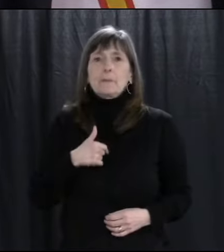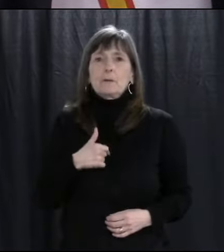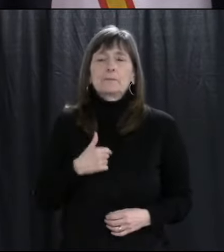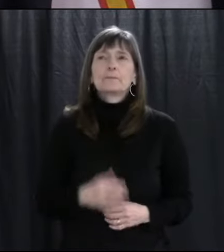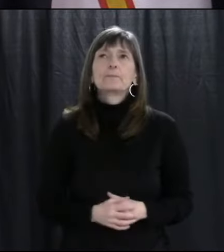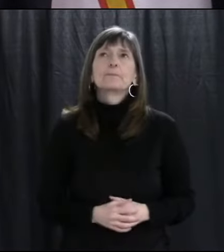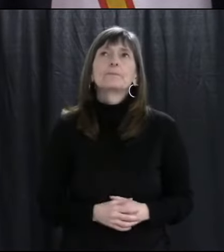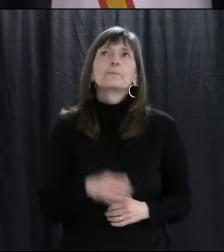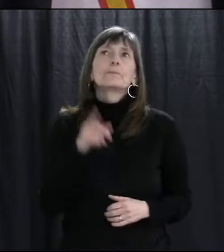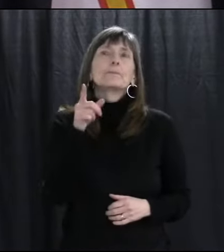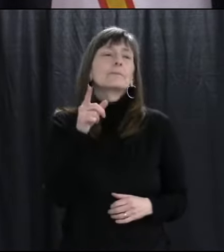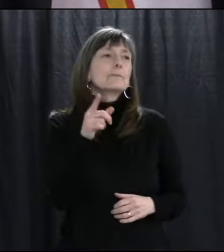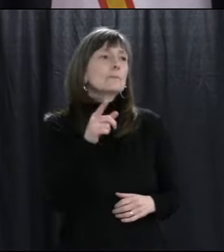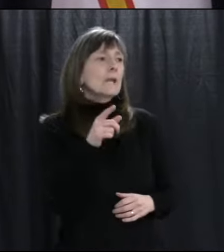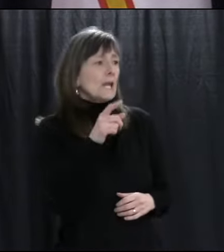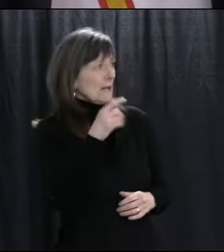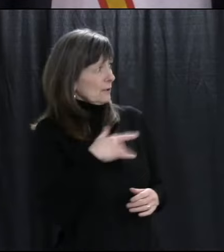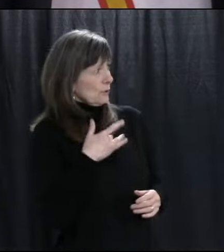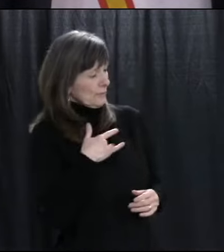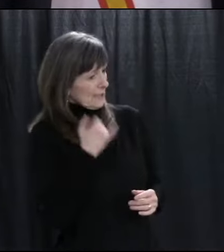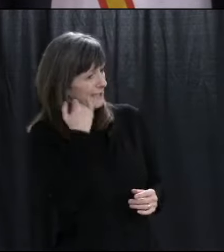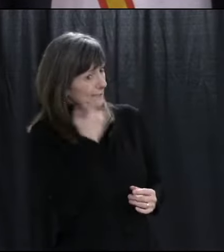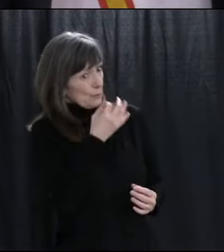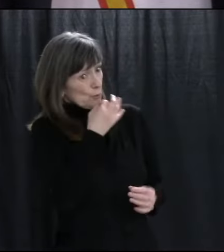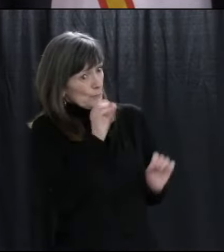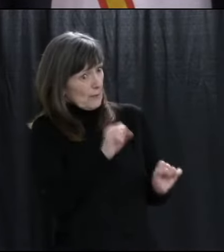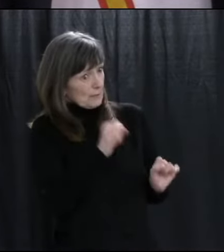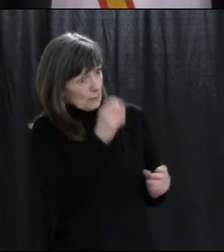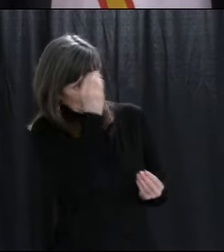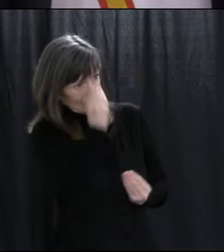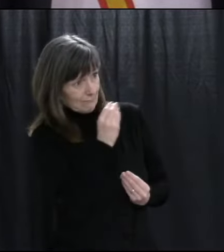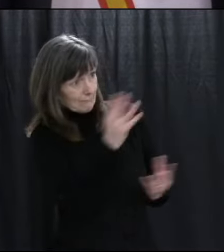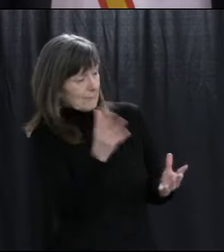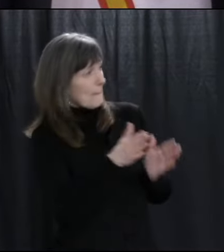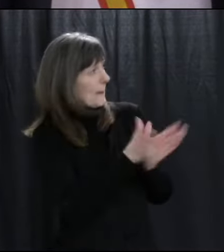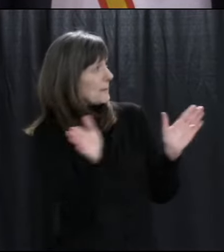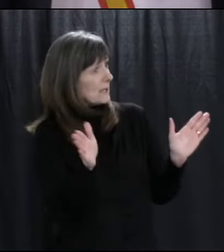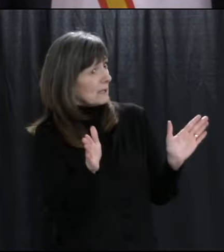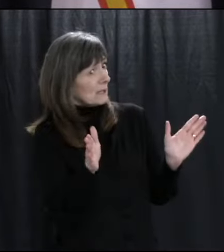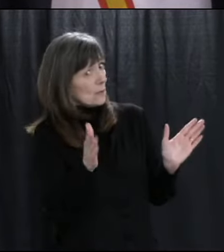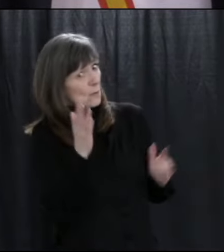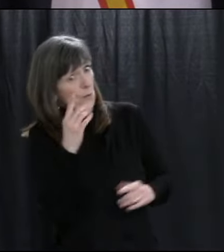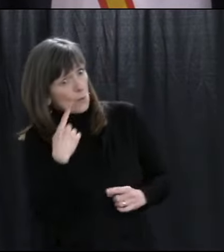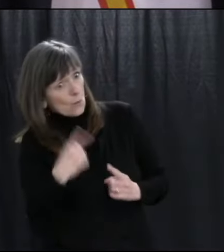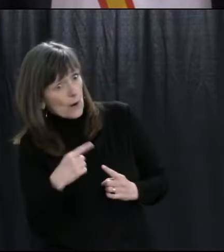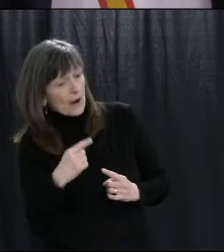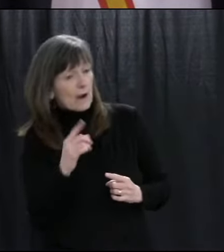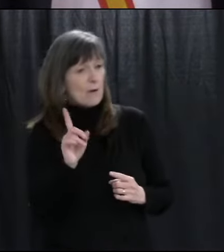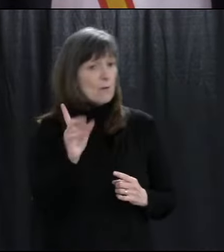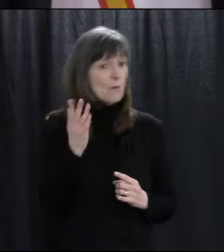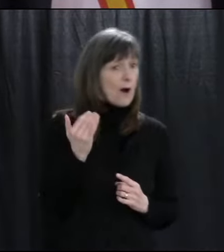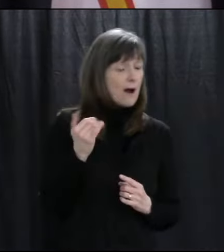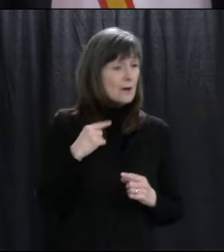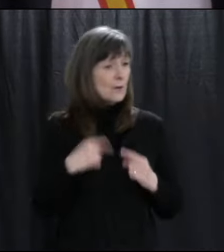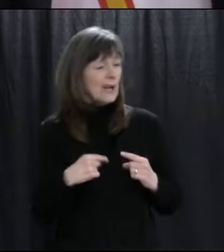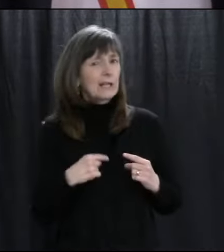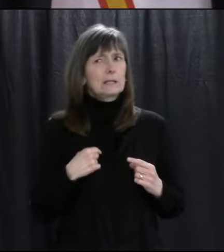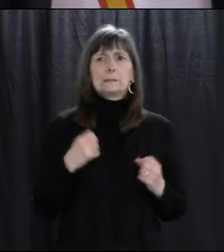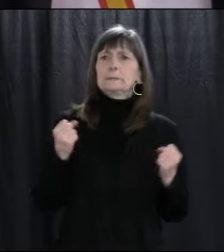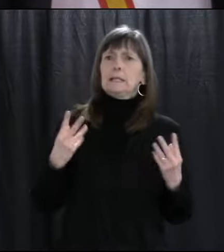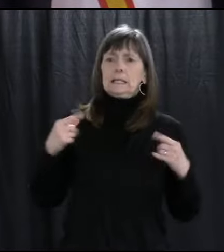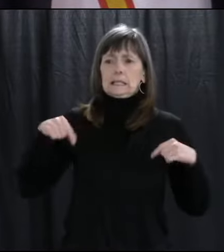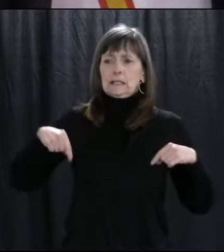Do you think it's necessary, though, to let the public know as soon as you can to where these things are and why they're happening? We're getting a lot of, rumors